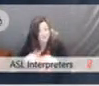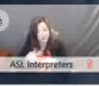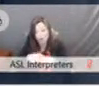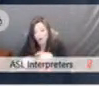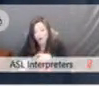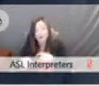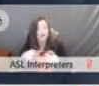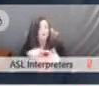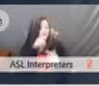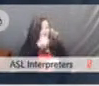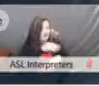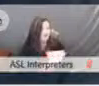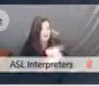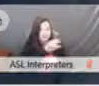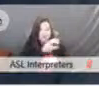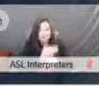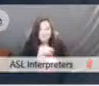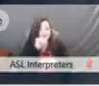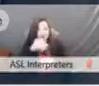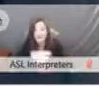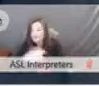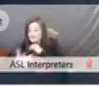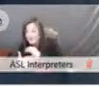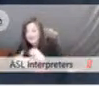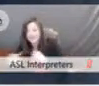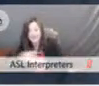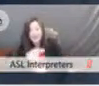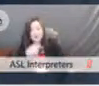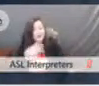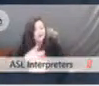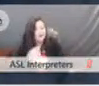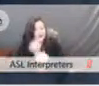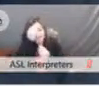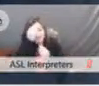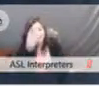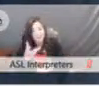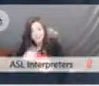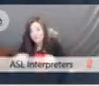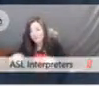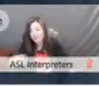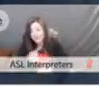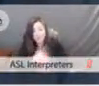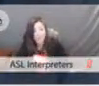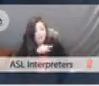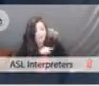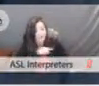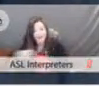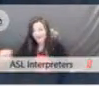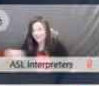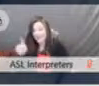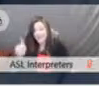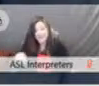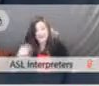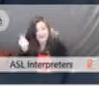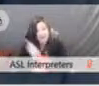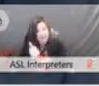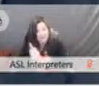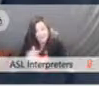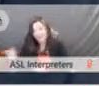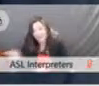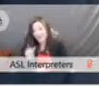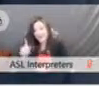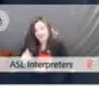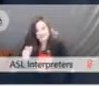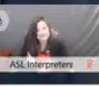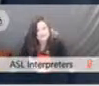on tech, who don't get this information, but in fact may qualify and may need help and assistance. So